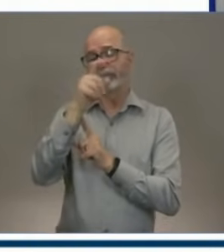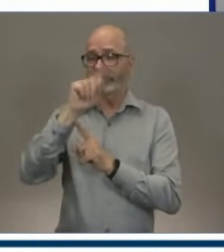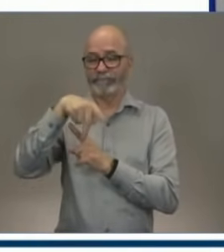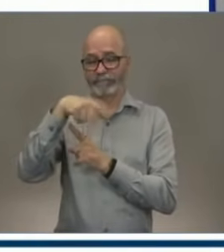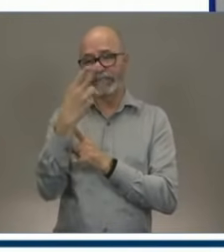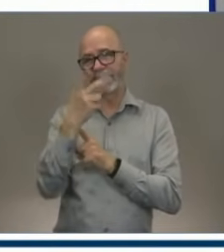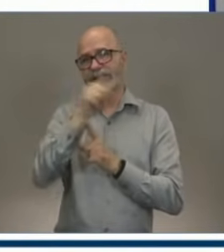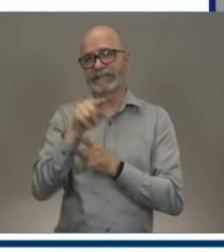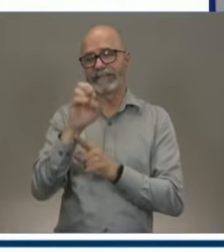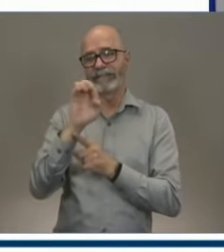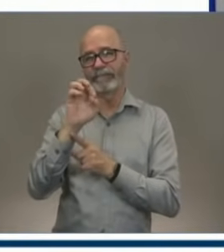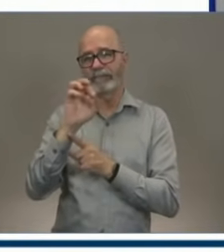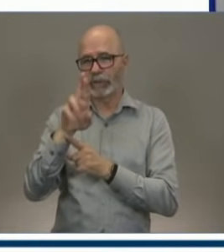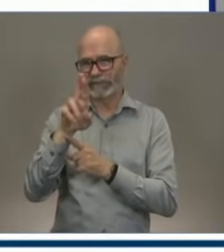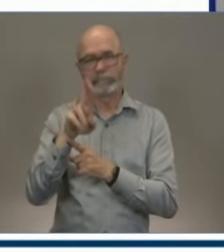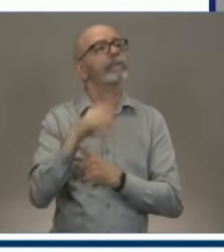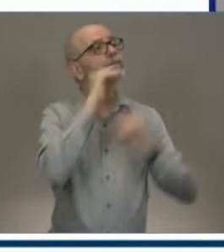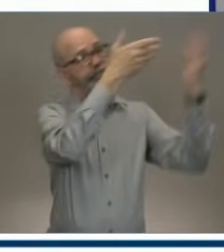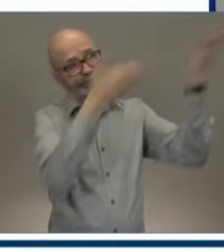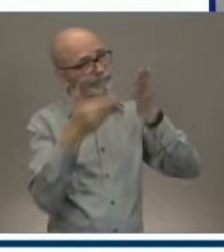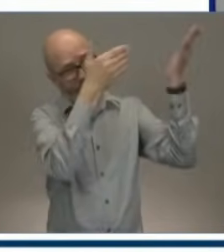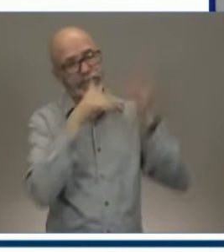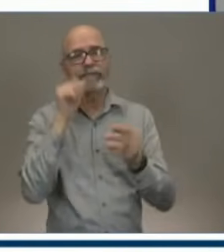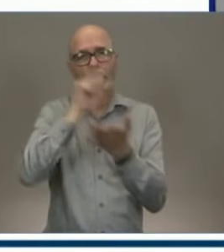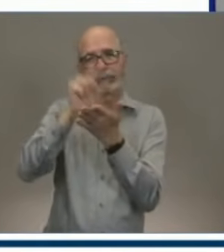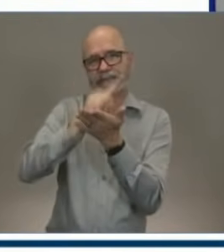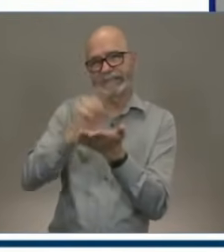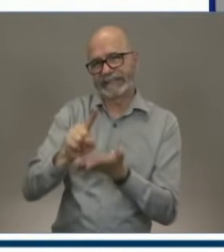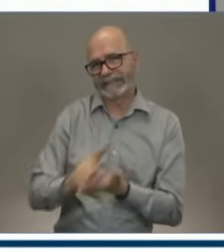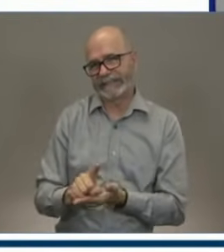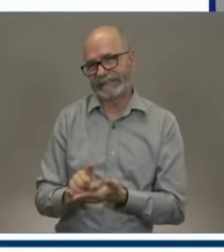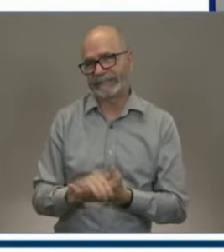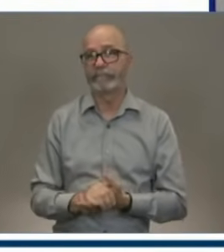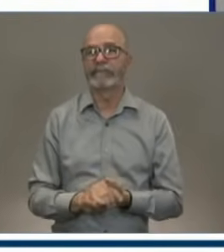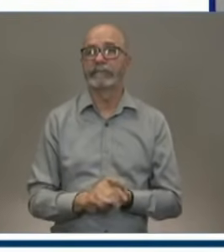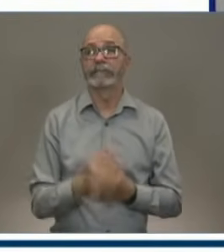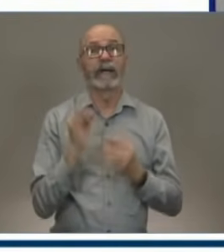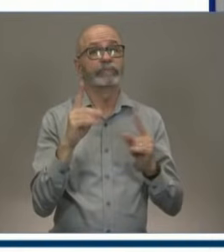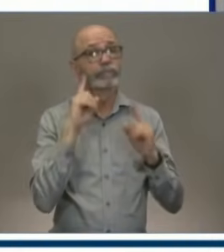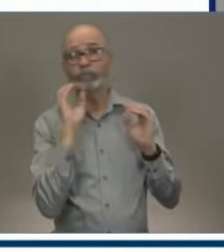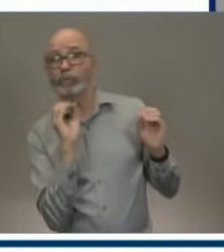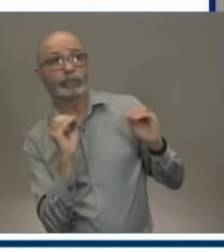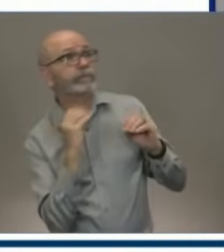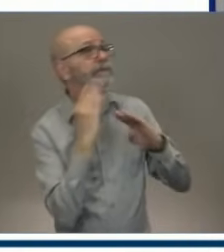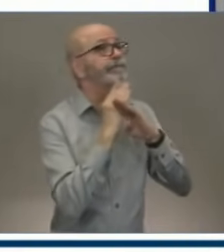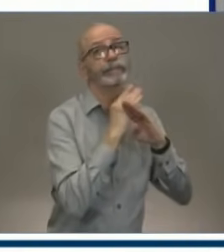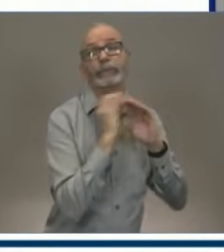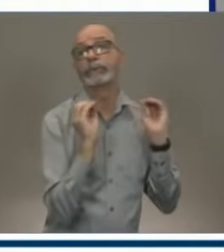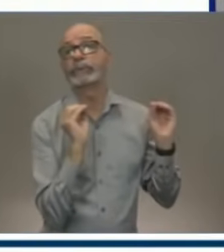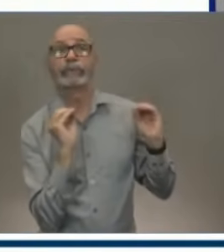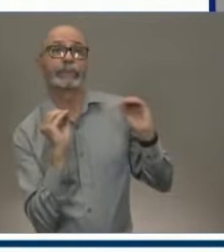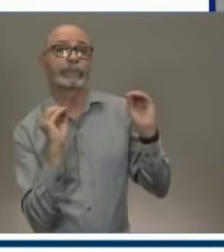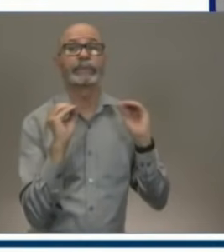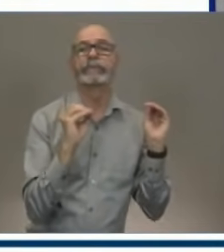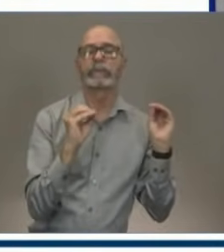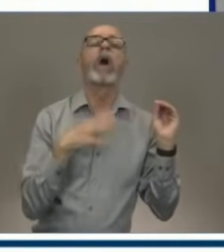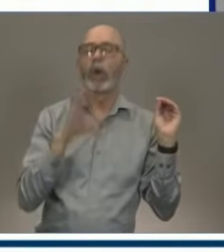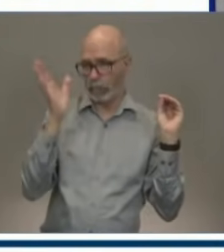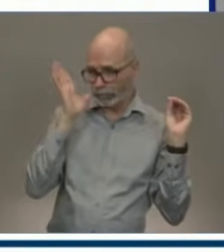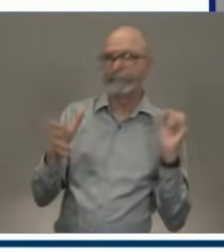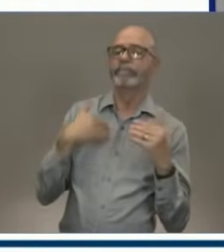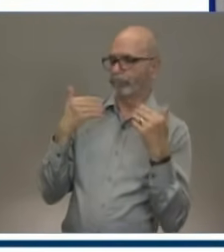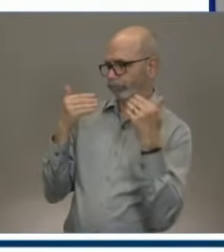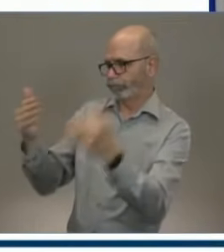no interruptions, we will continue to provide our vaccination program. It has to be in cold storage, and we need to